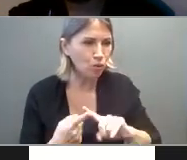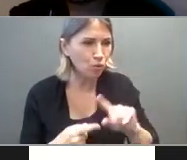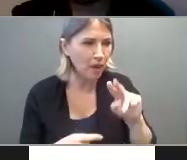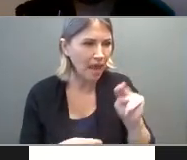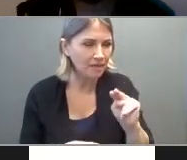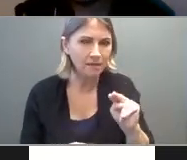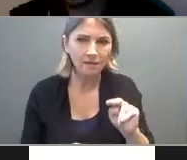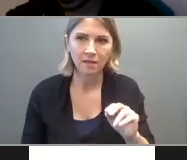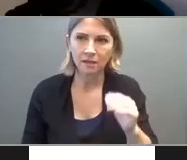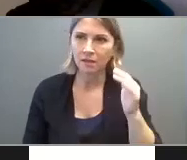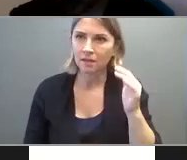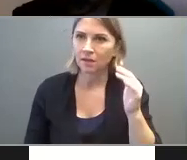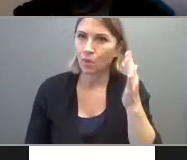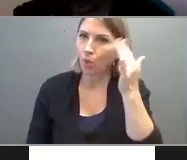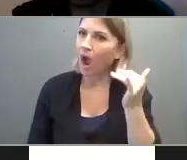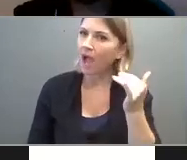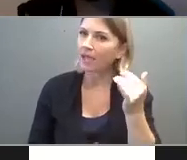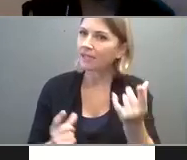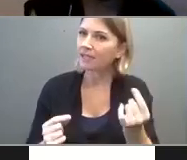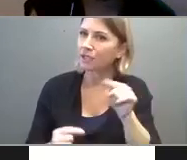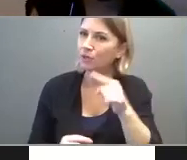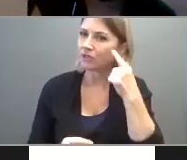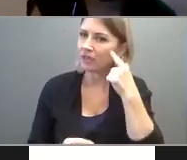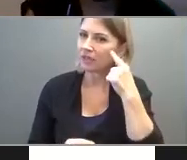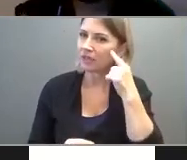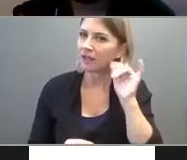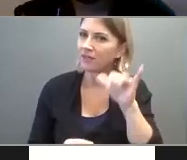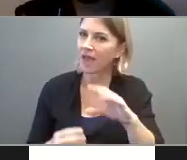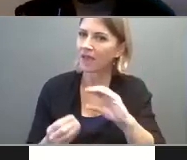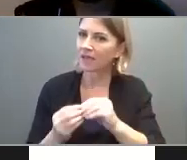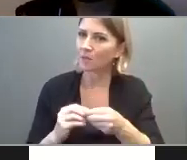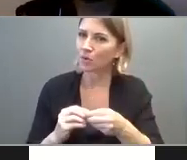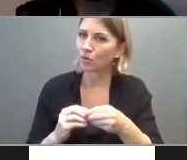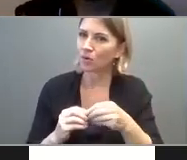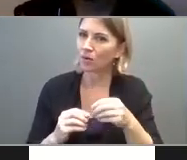be does a 2 to the power of miscalculation. why did you think that 2 to the power of log of n boils down to n?